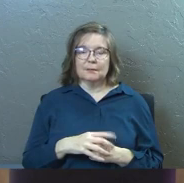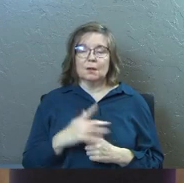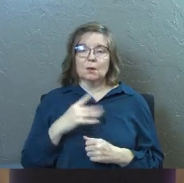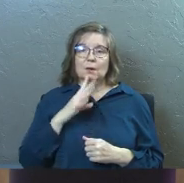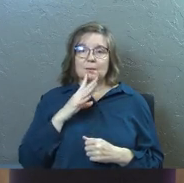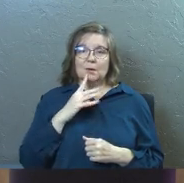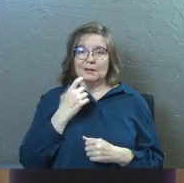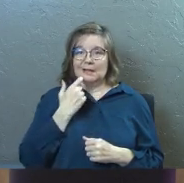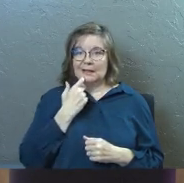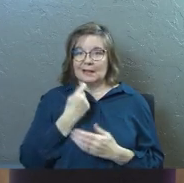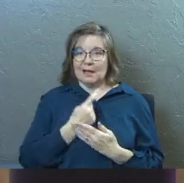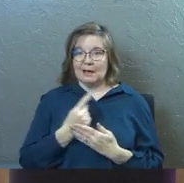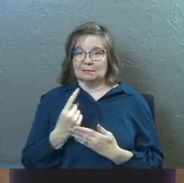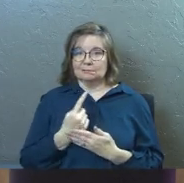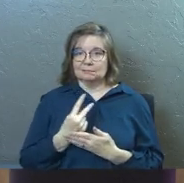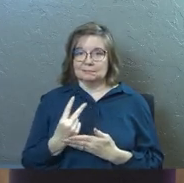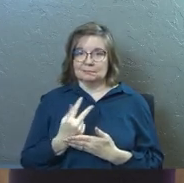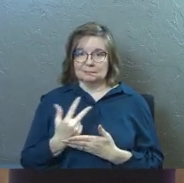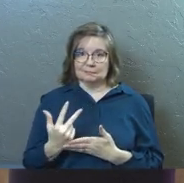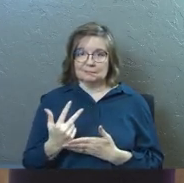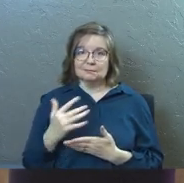We've been talking the last few weeks that